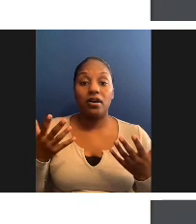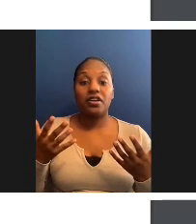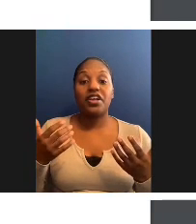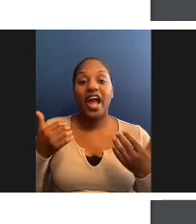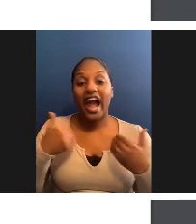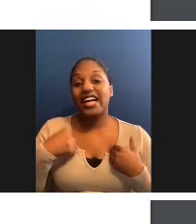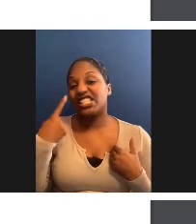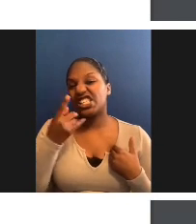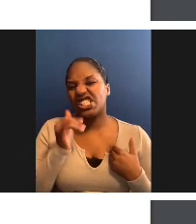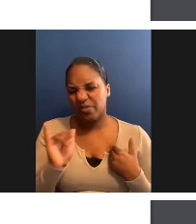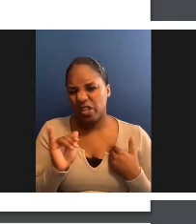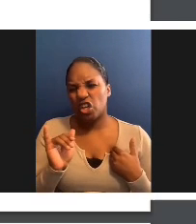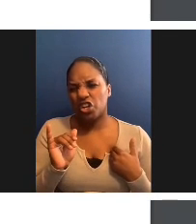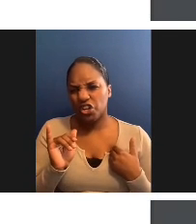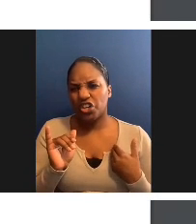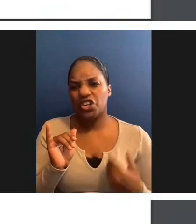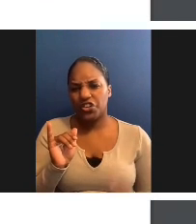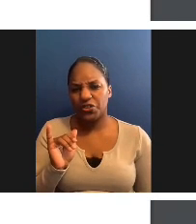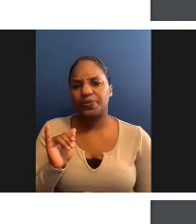similar